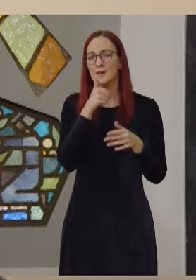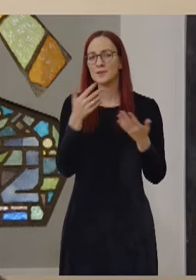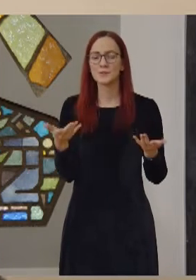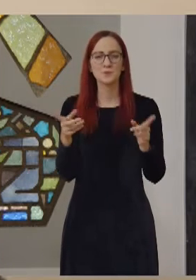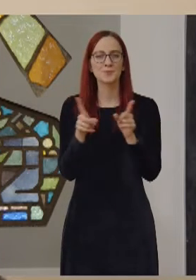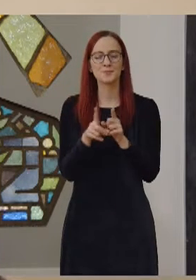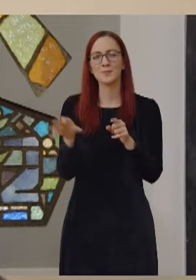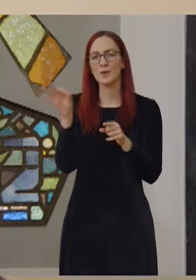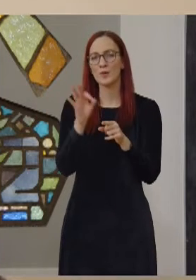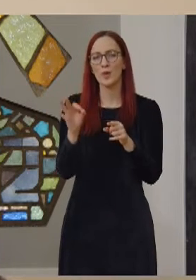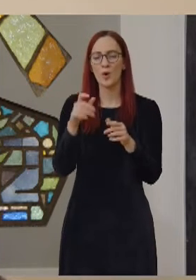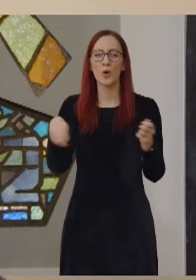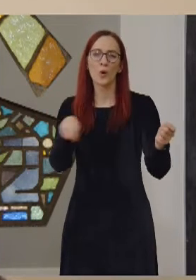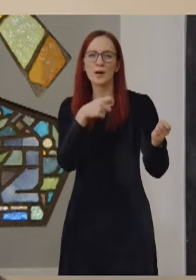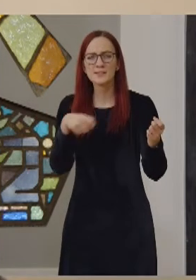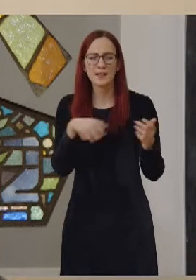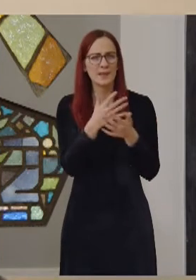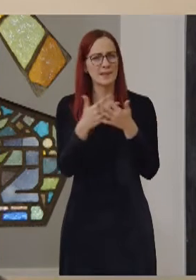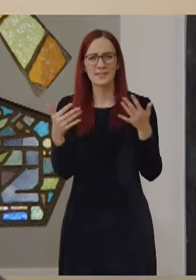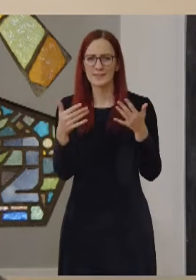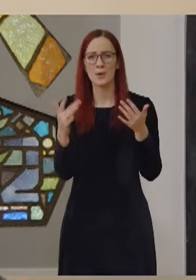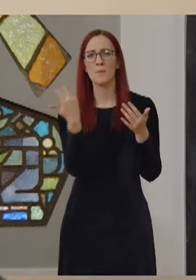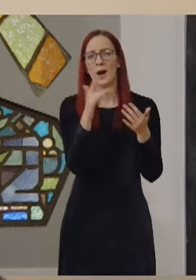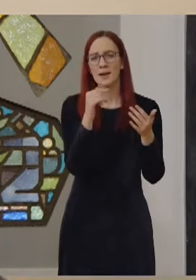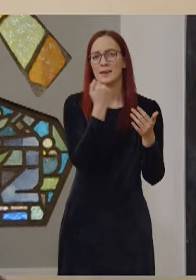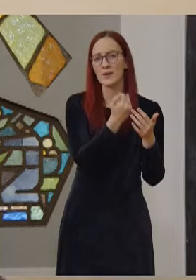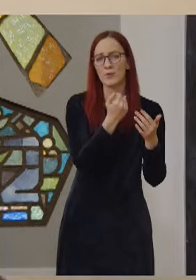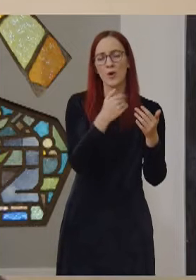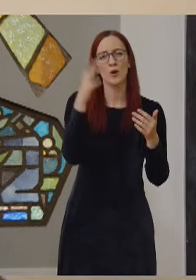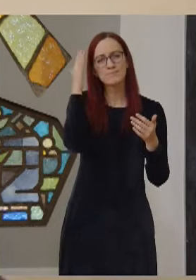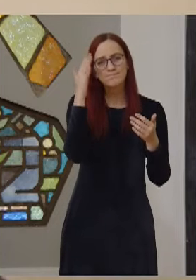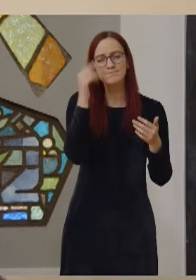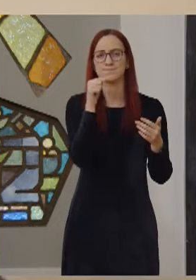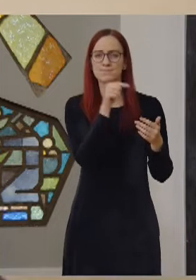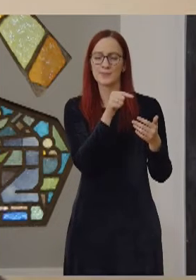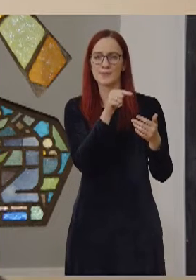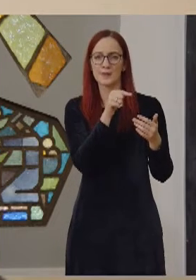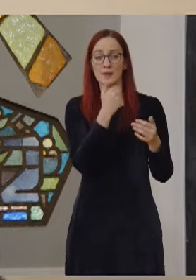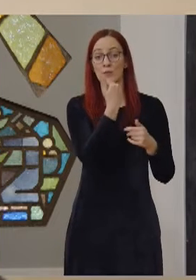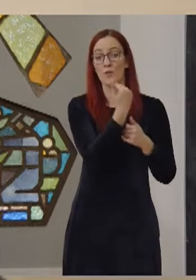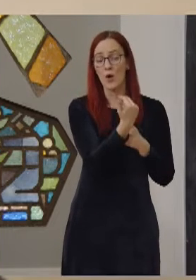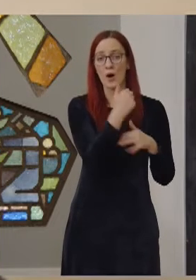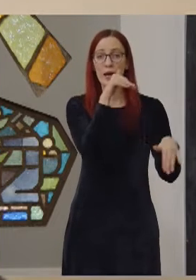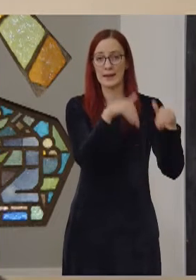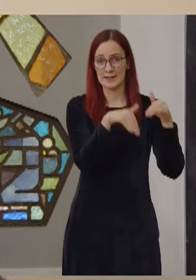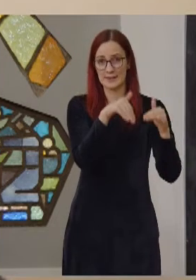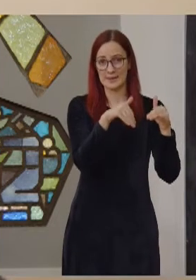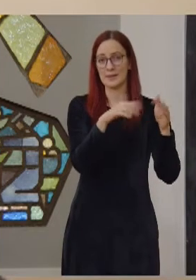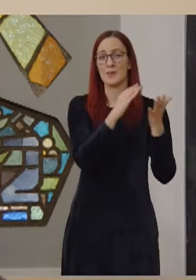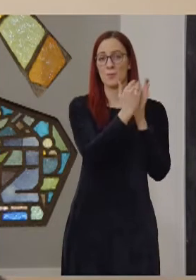So we should not be speaking only about the attitudes and provisions of the